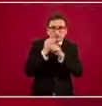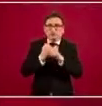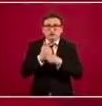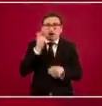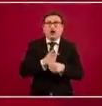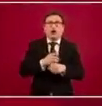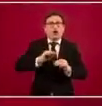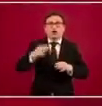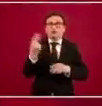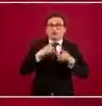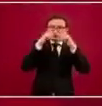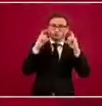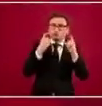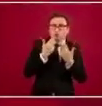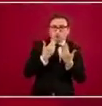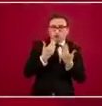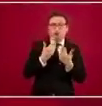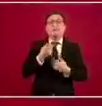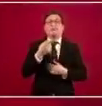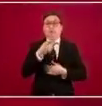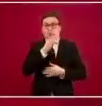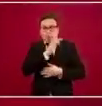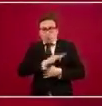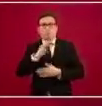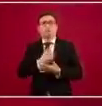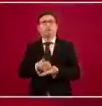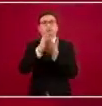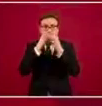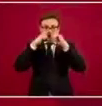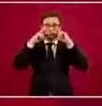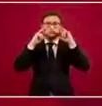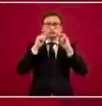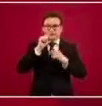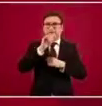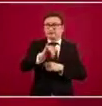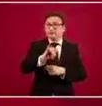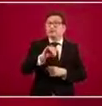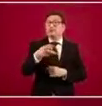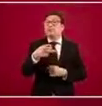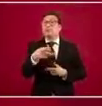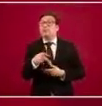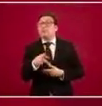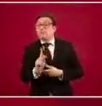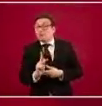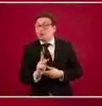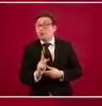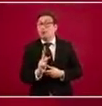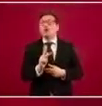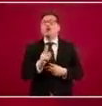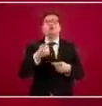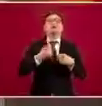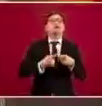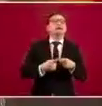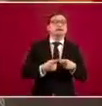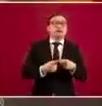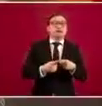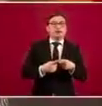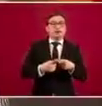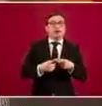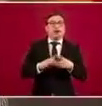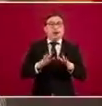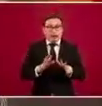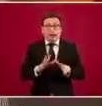Like 48 hours after that, World Health Organization made an official statement that said there is no